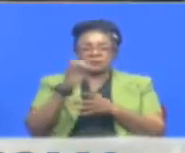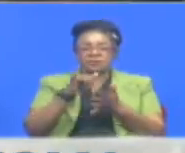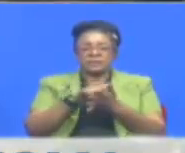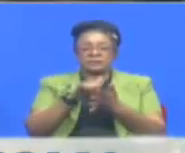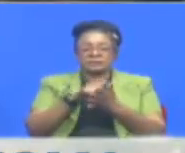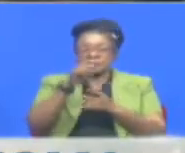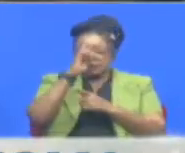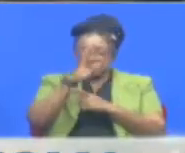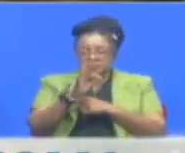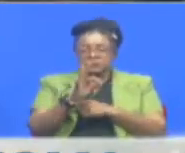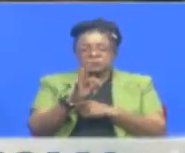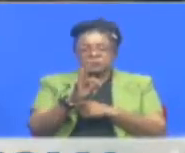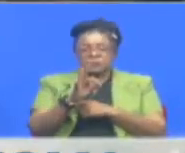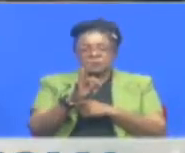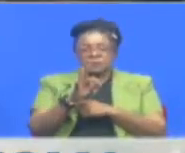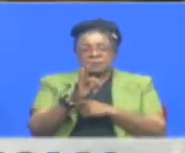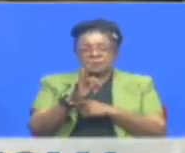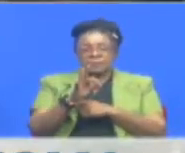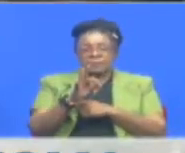critical